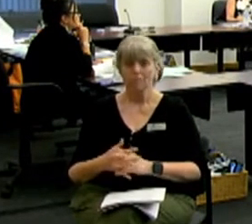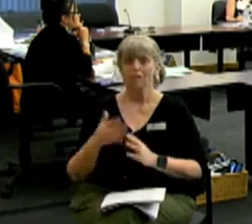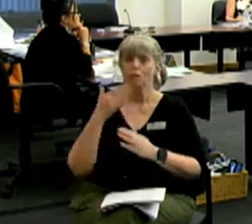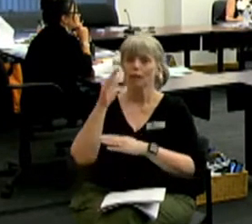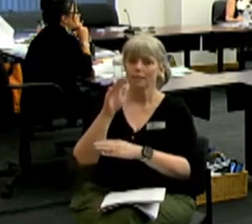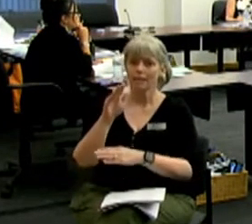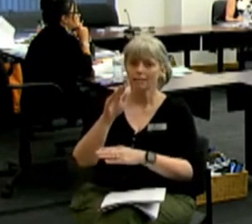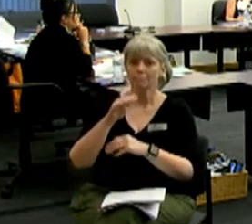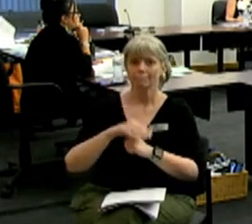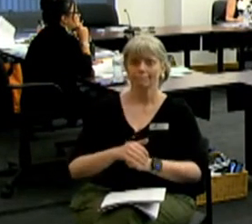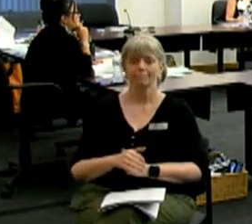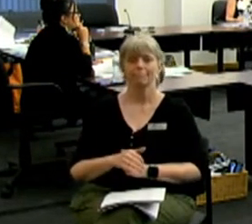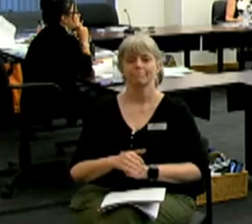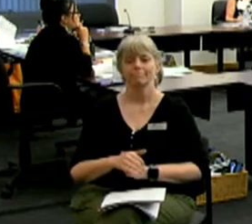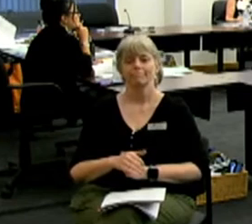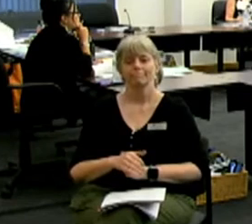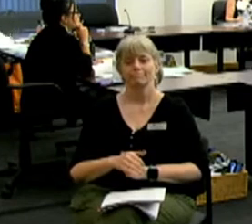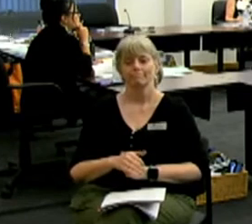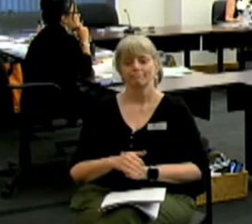Evening.